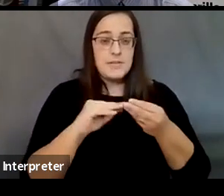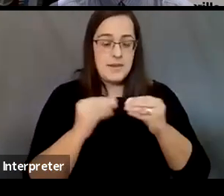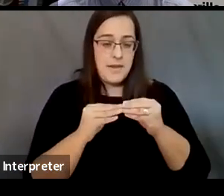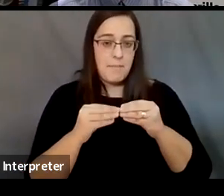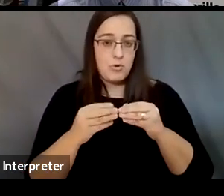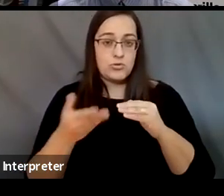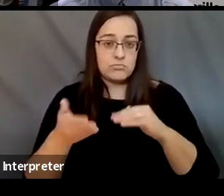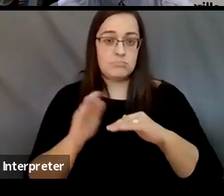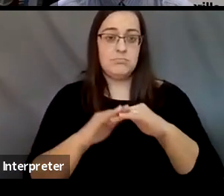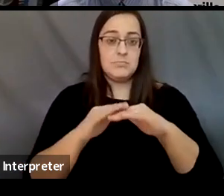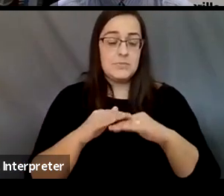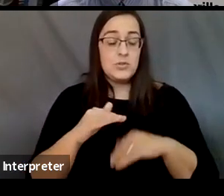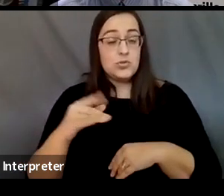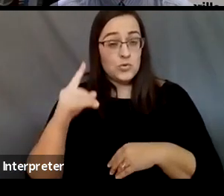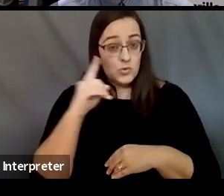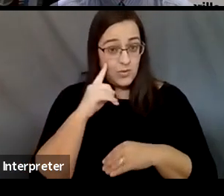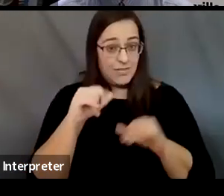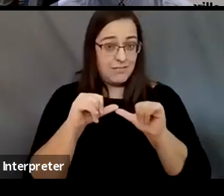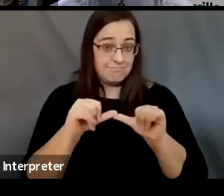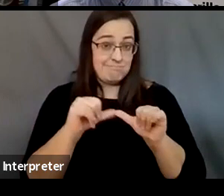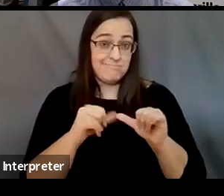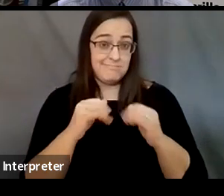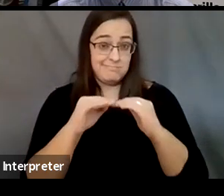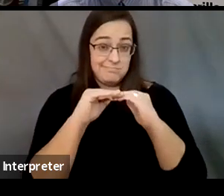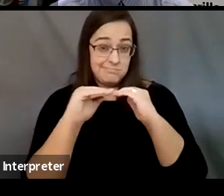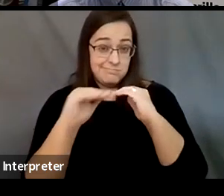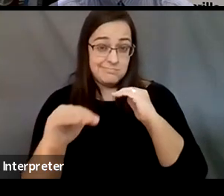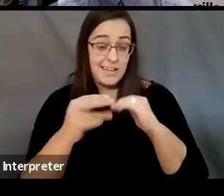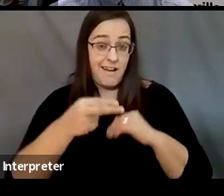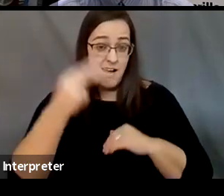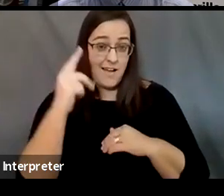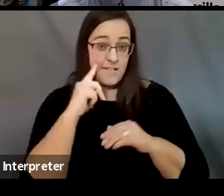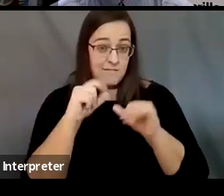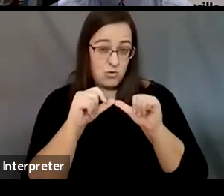you anticipate active cases remaining at current levels for a while?